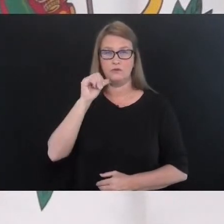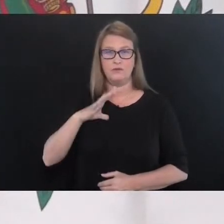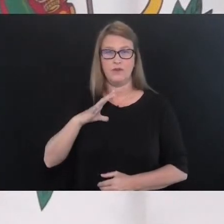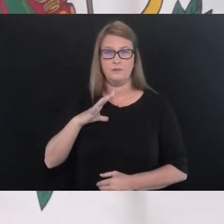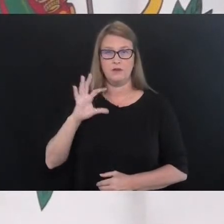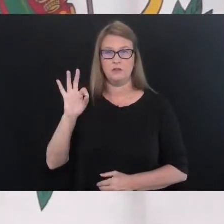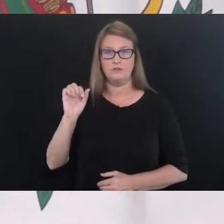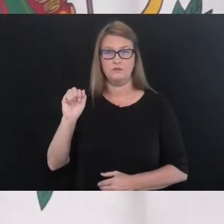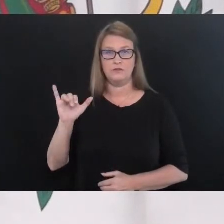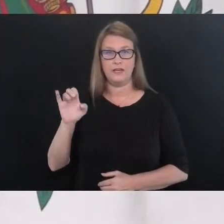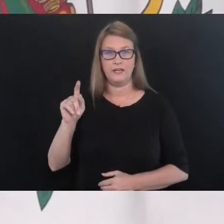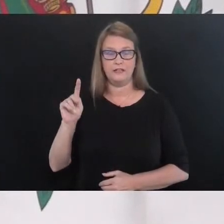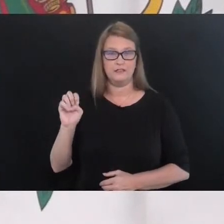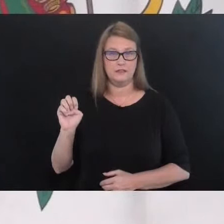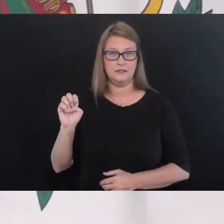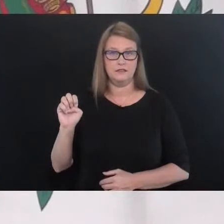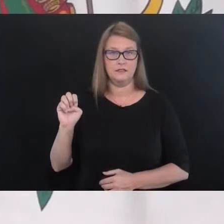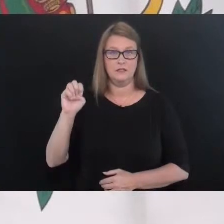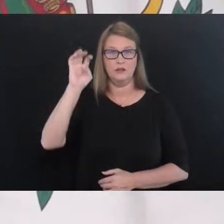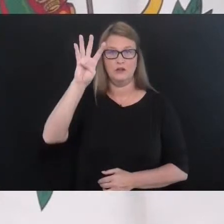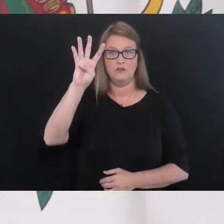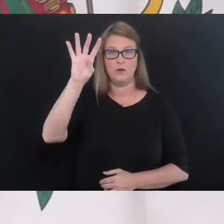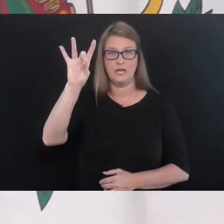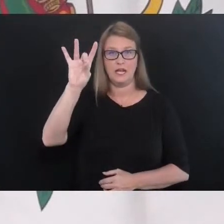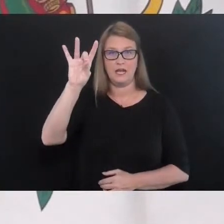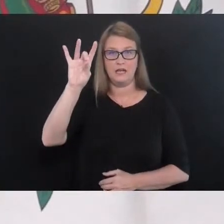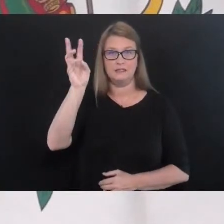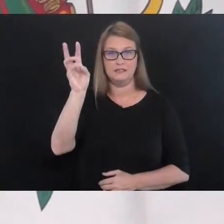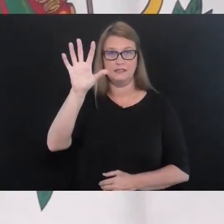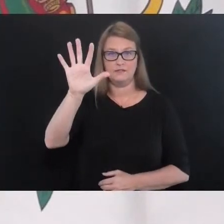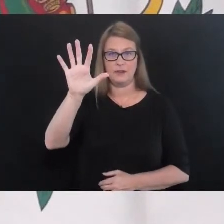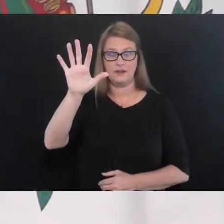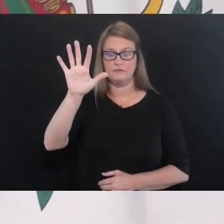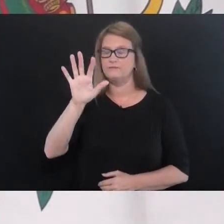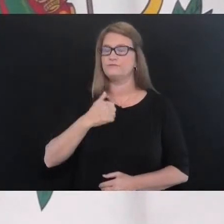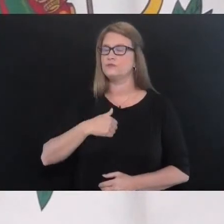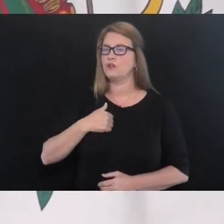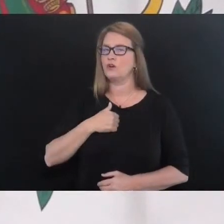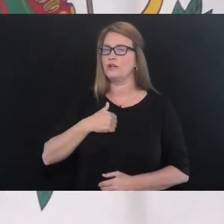from Fayette County. The 4,825th